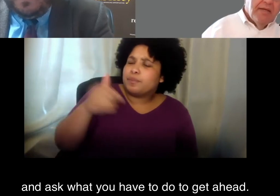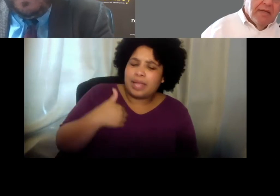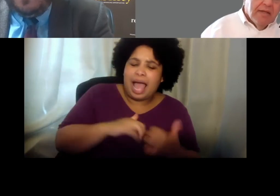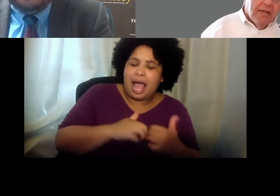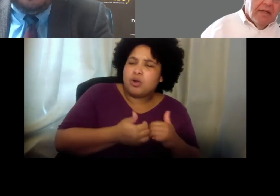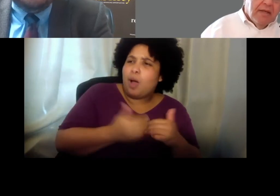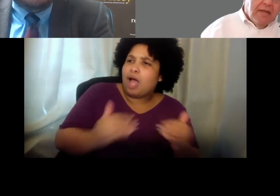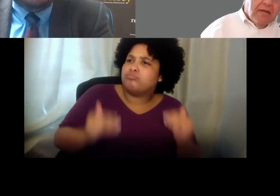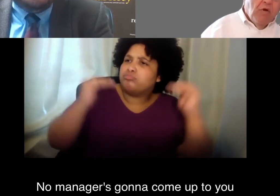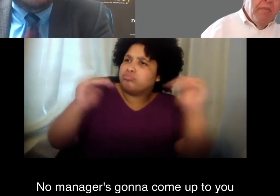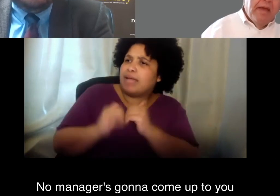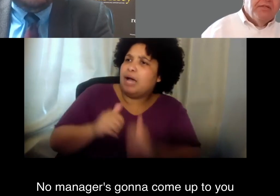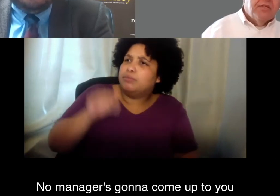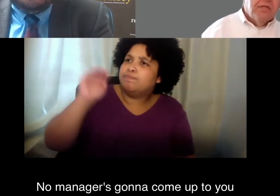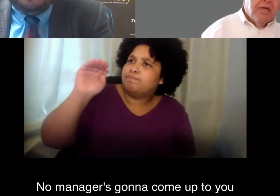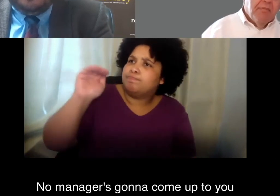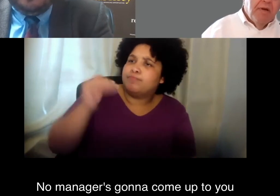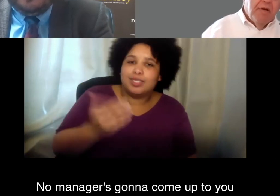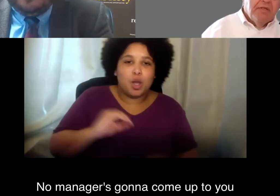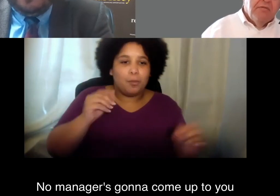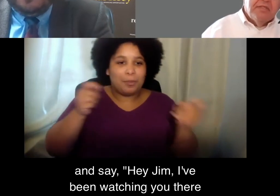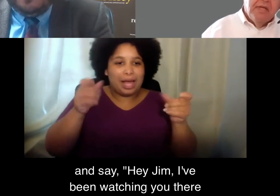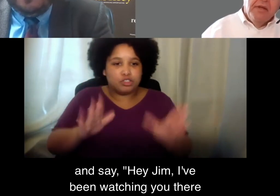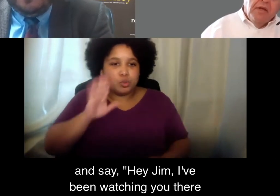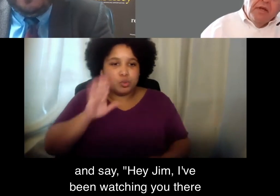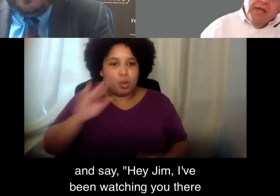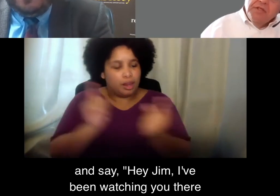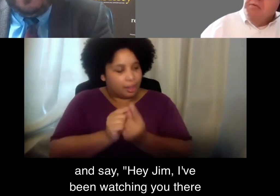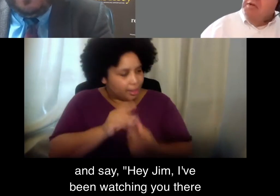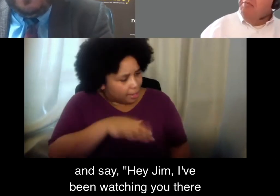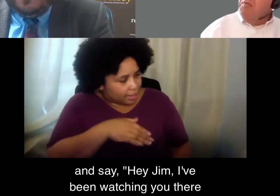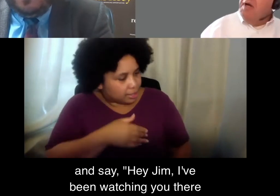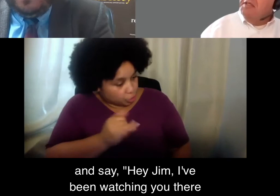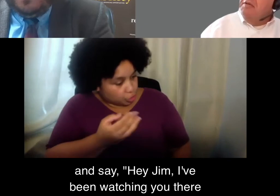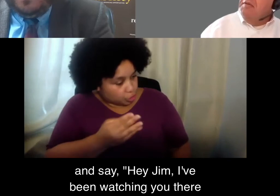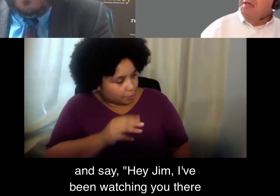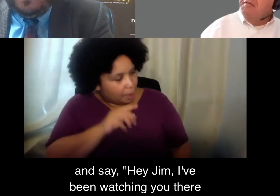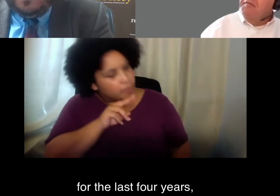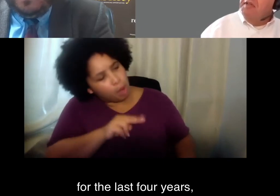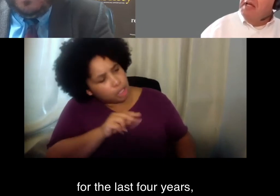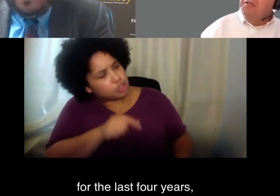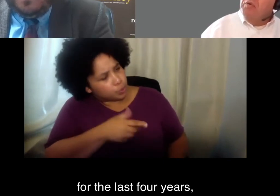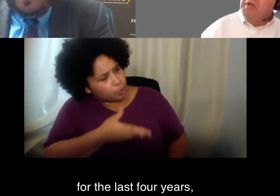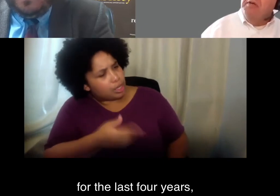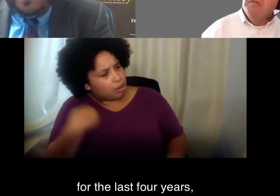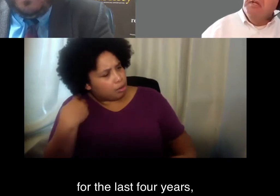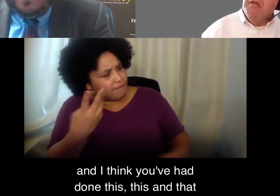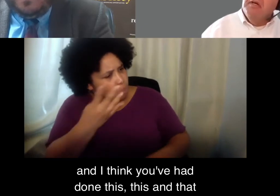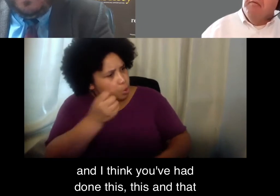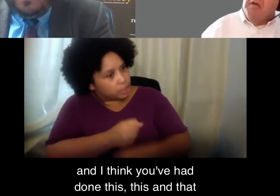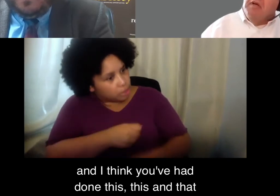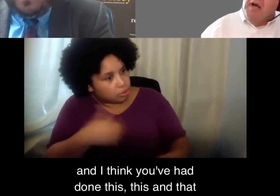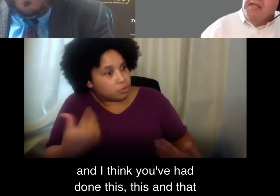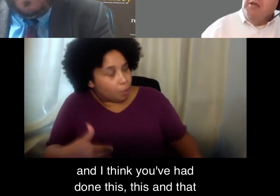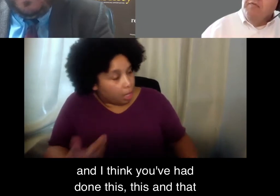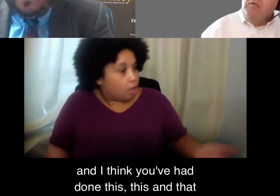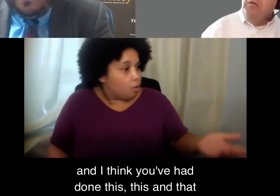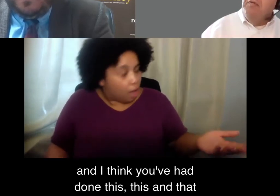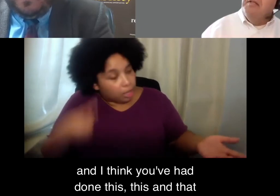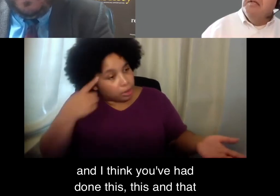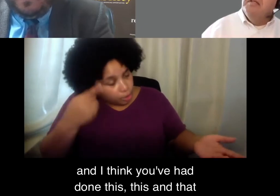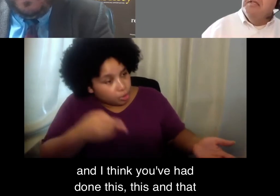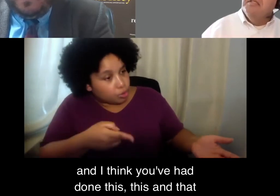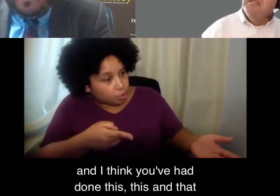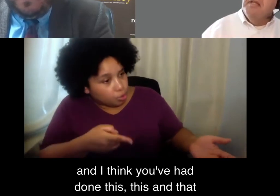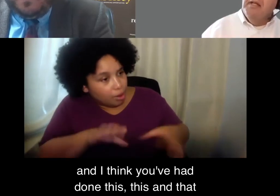ahead. No manager is going to come up to you and say, "Hey, Jim, I've been watching you there for the last 4 years, and I think you've